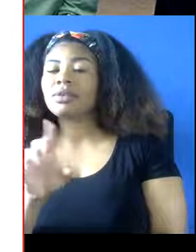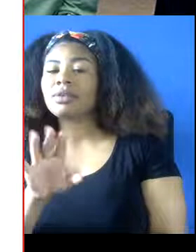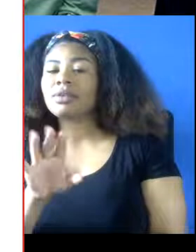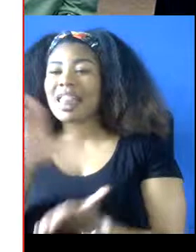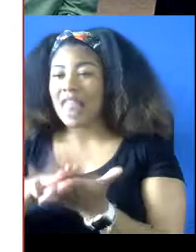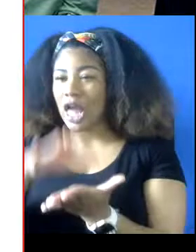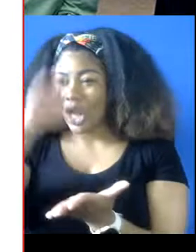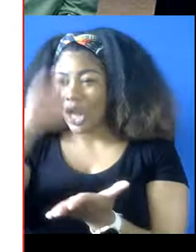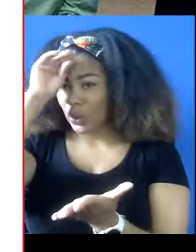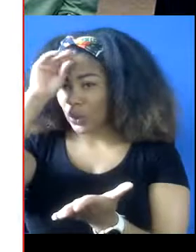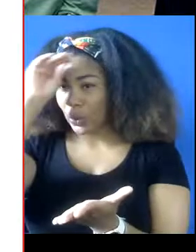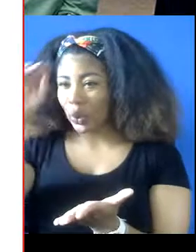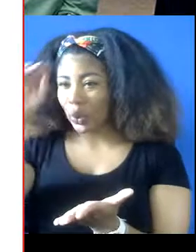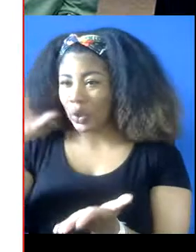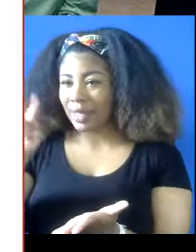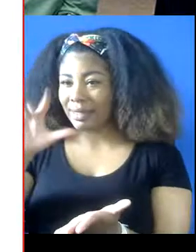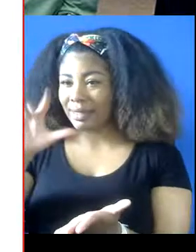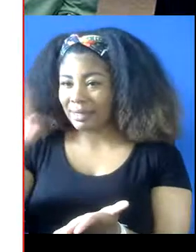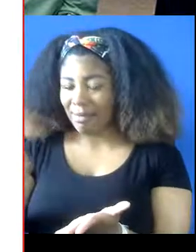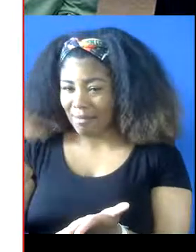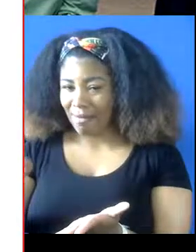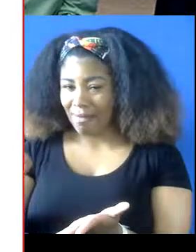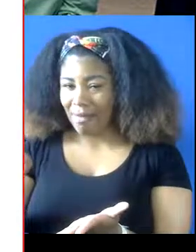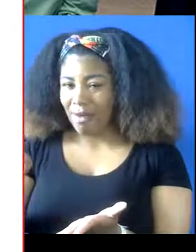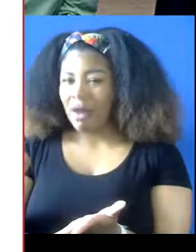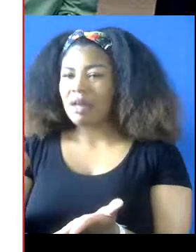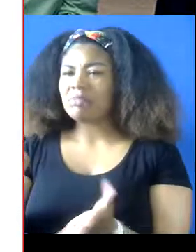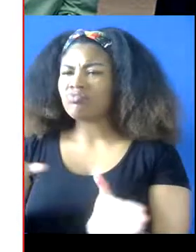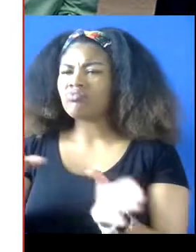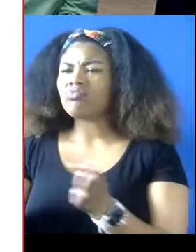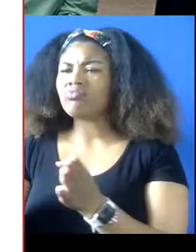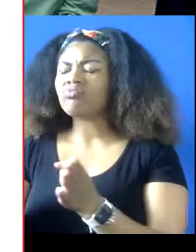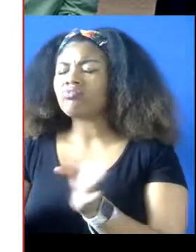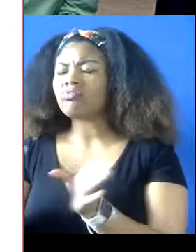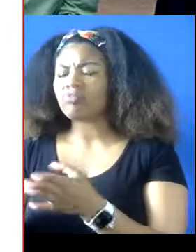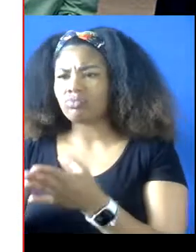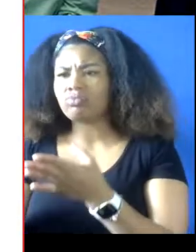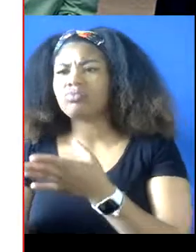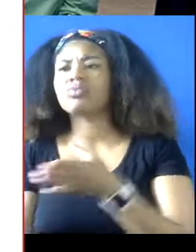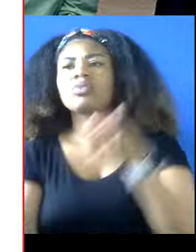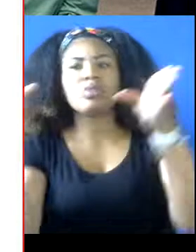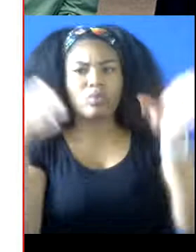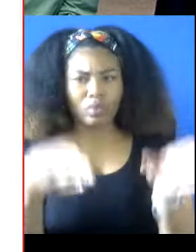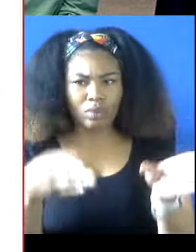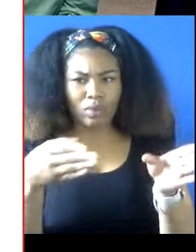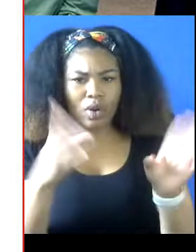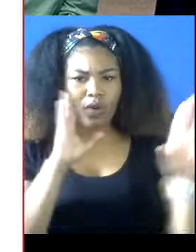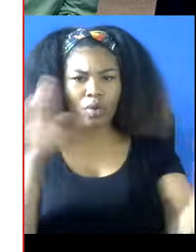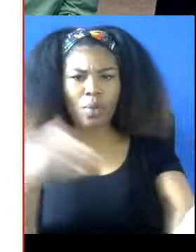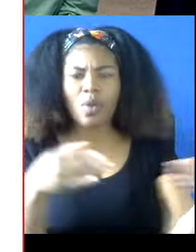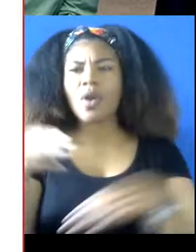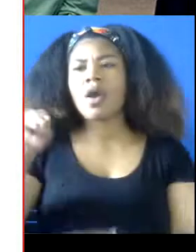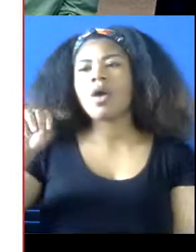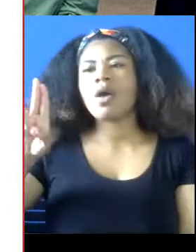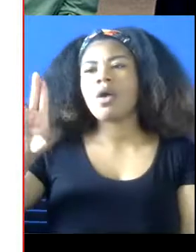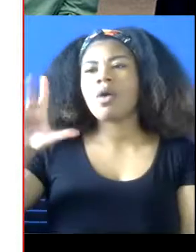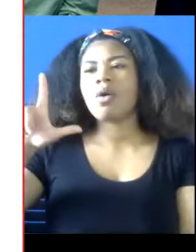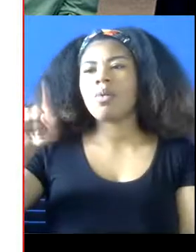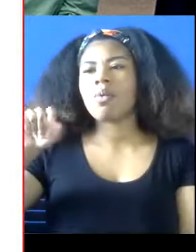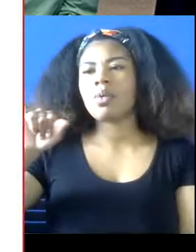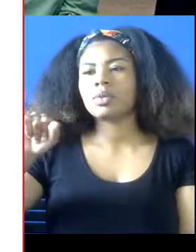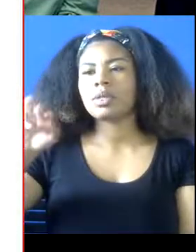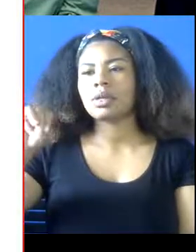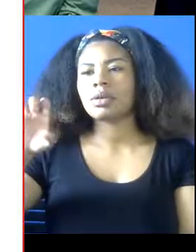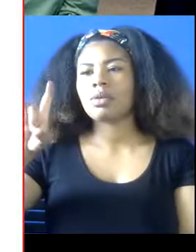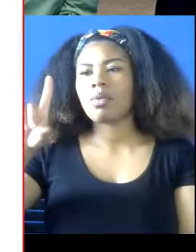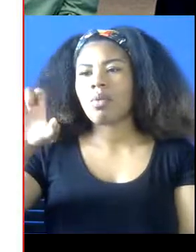learning style concept versus what does it really mean to have a multimodal lesson that